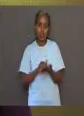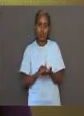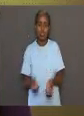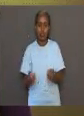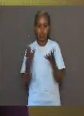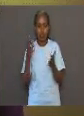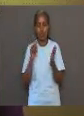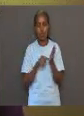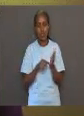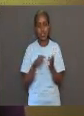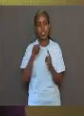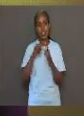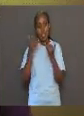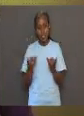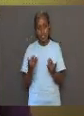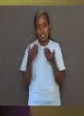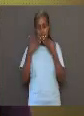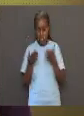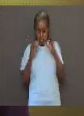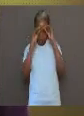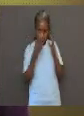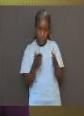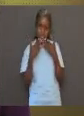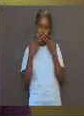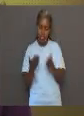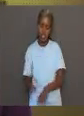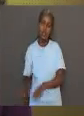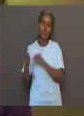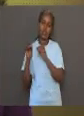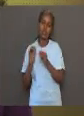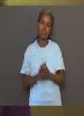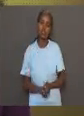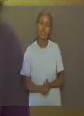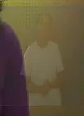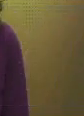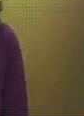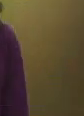those points. Until then, thank you, teacher. Thank you, students.